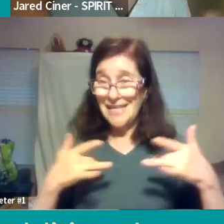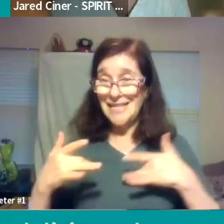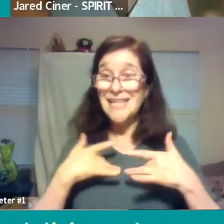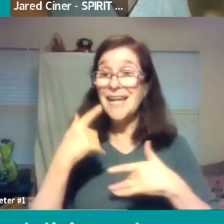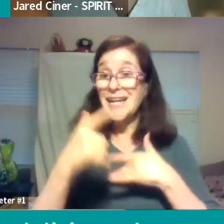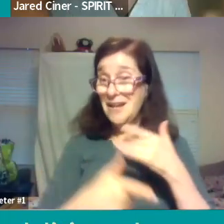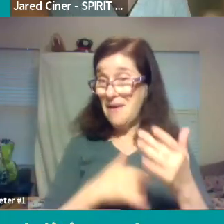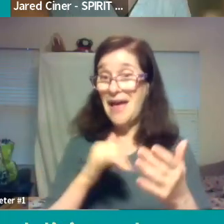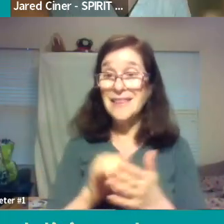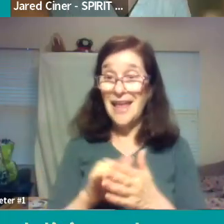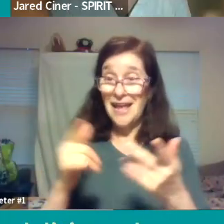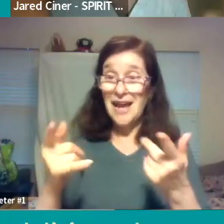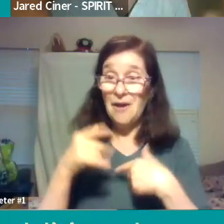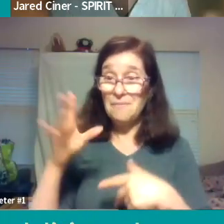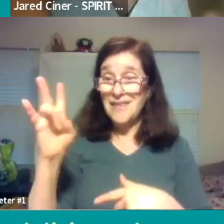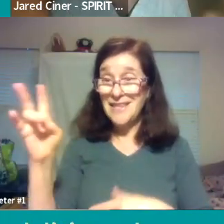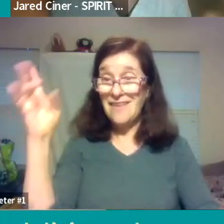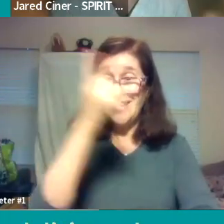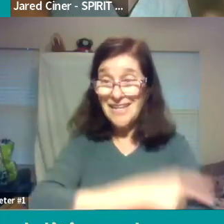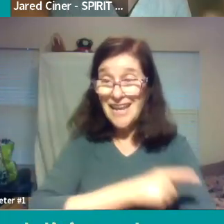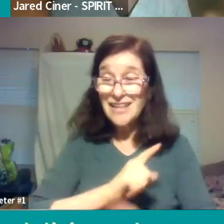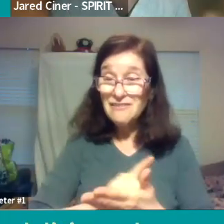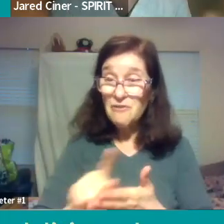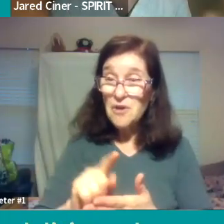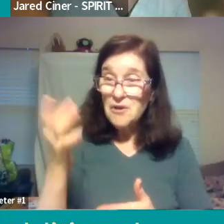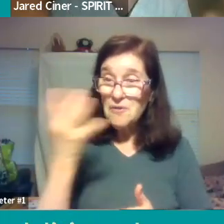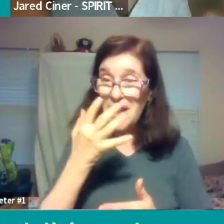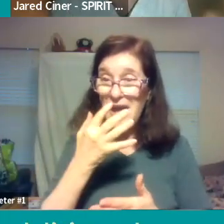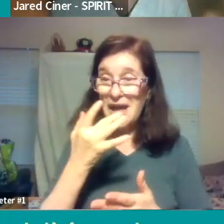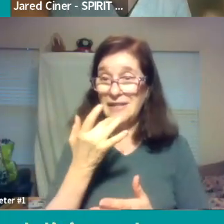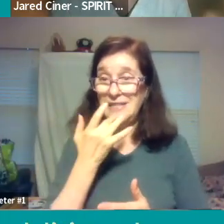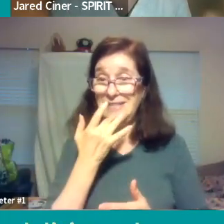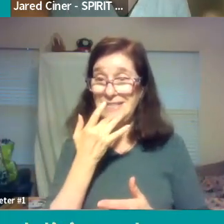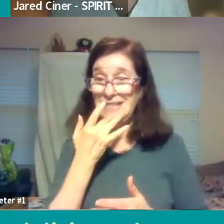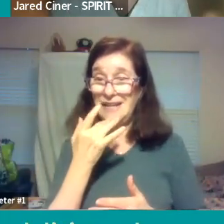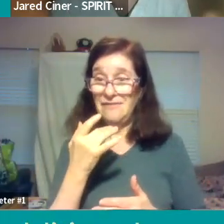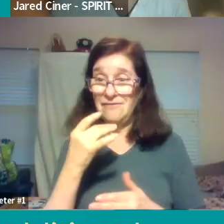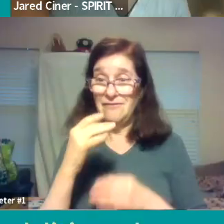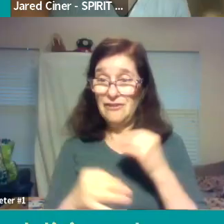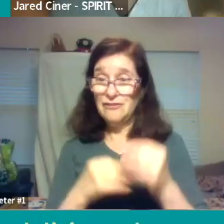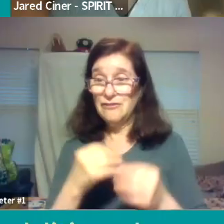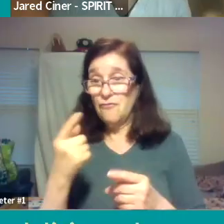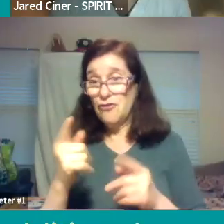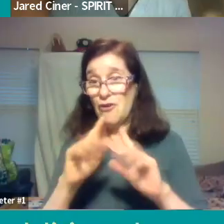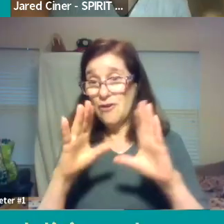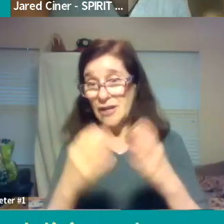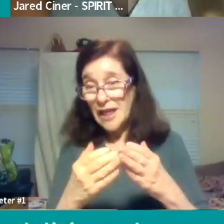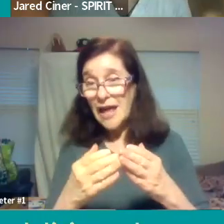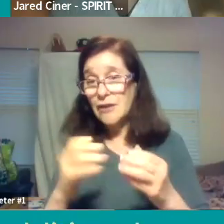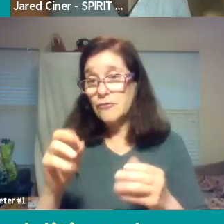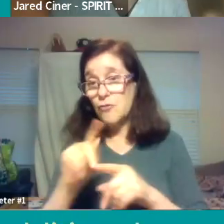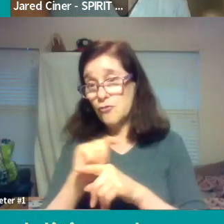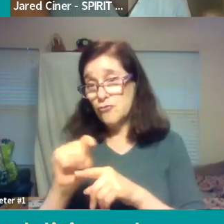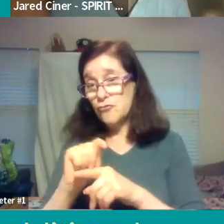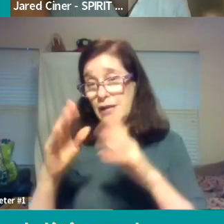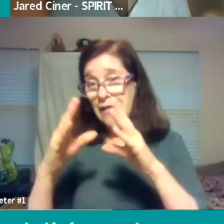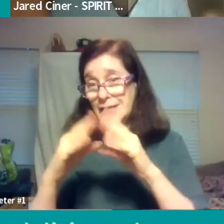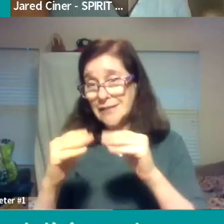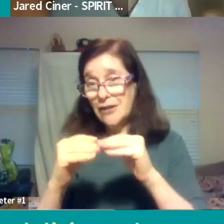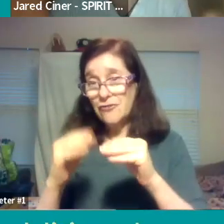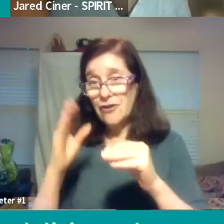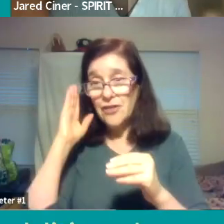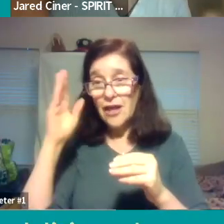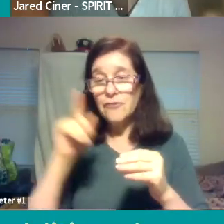people the chance to come 7 days a week rather than just for their class or their training session. So that should be